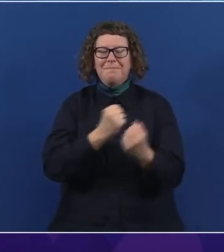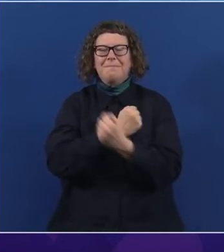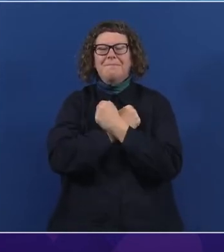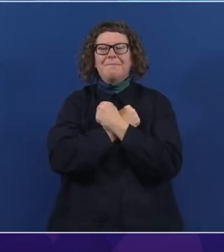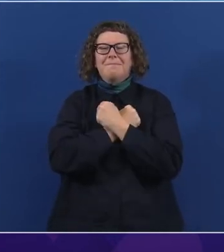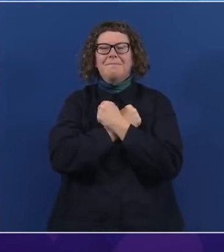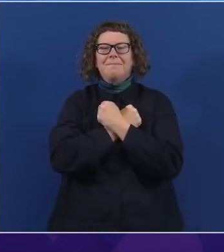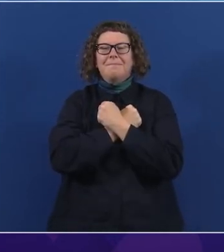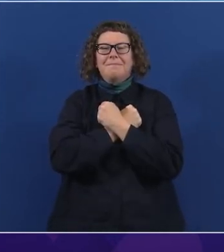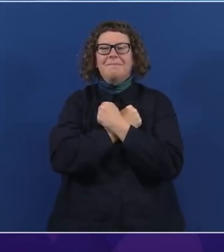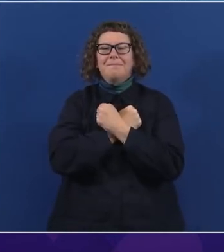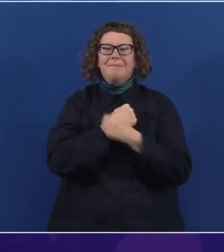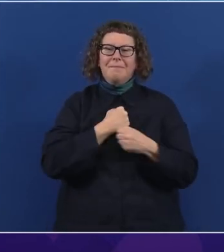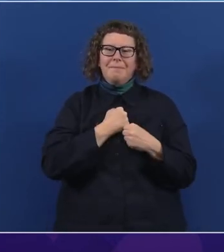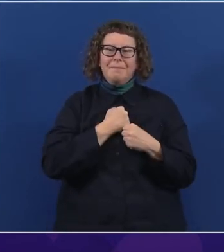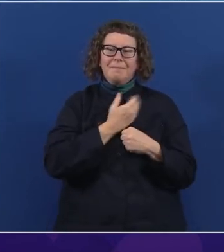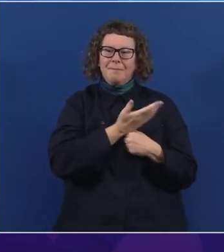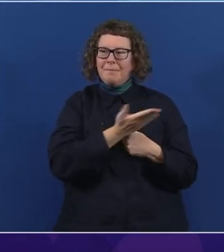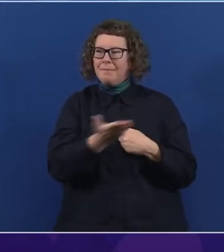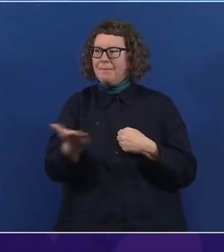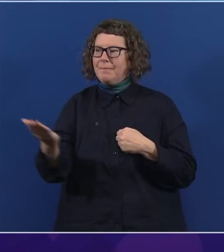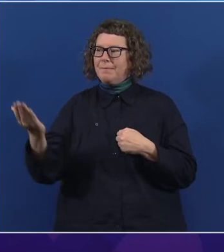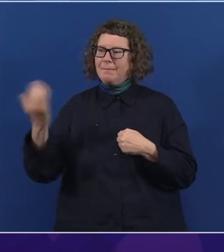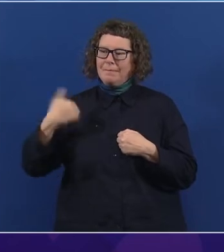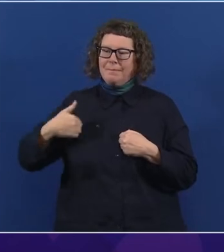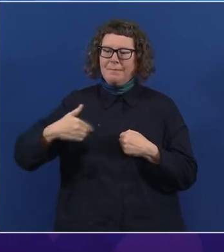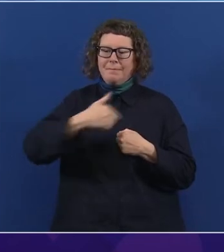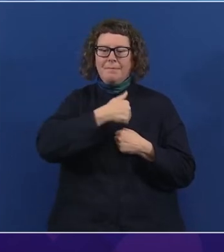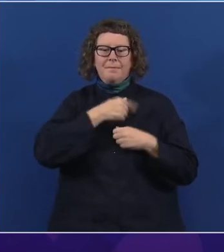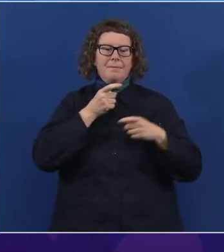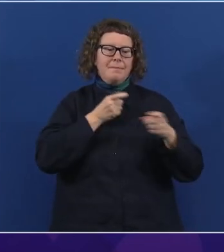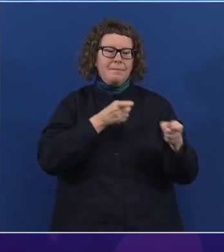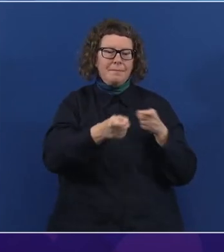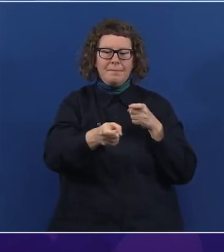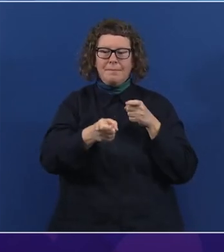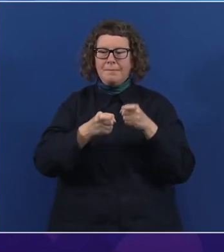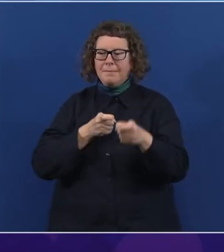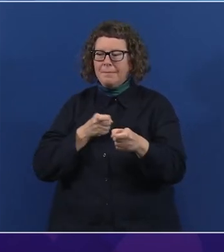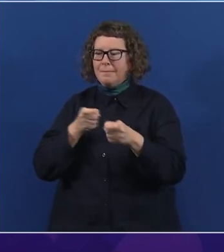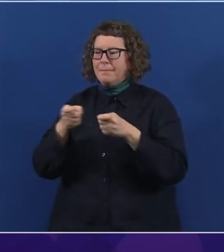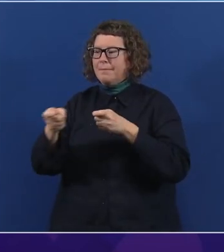patriot love, in all of us